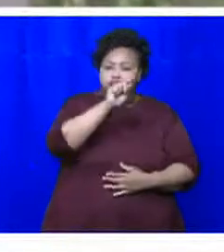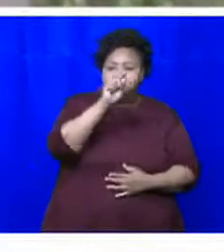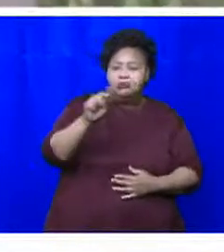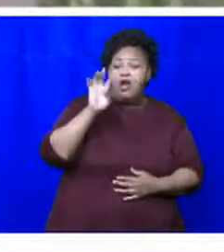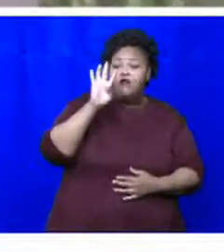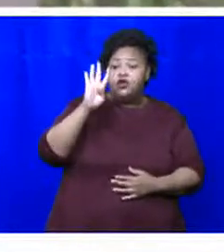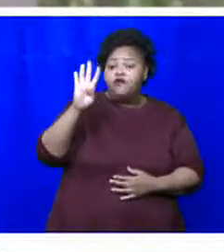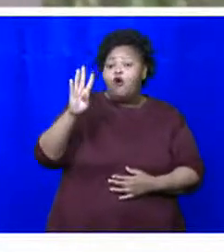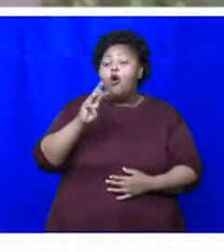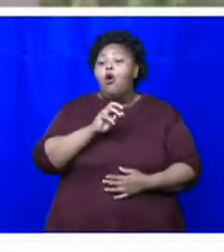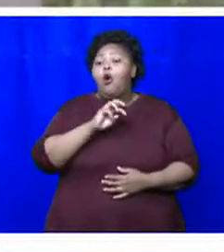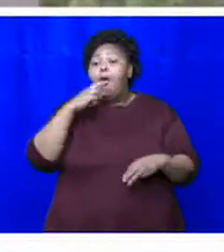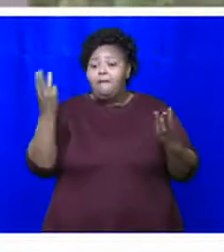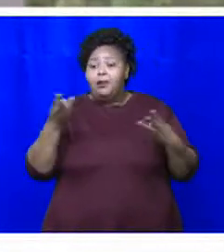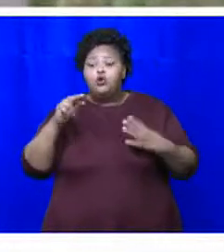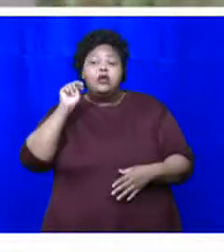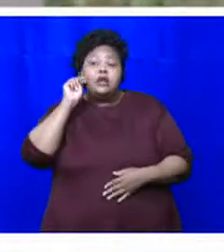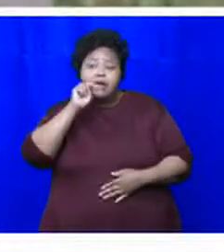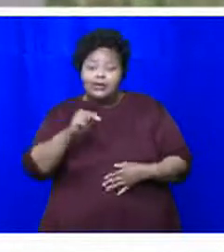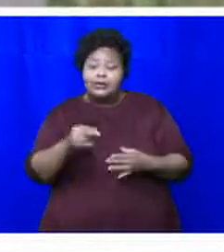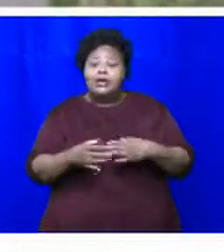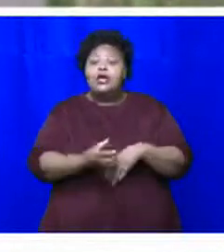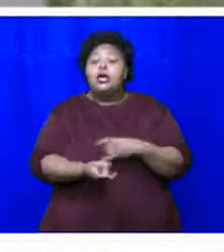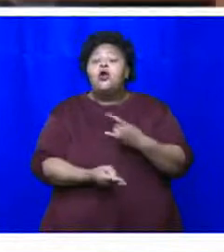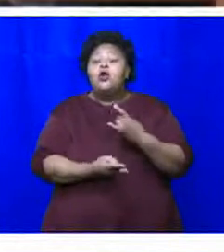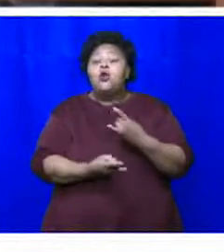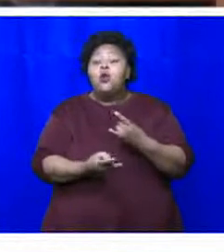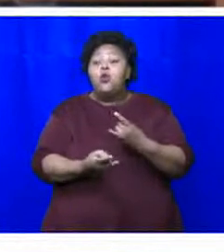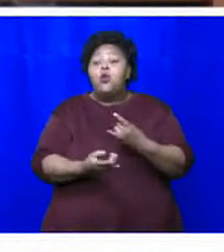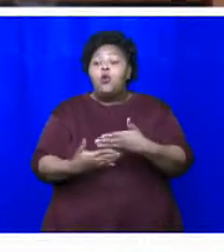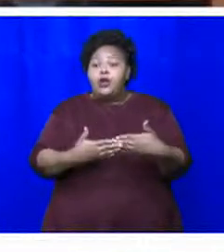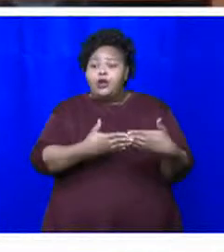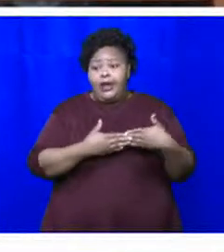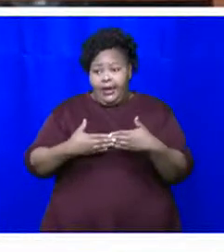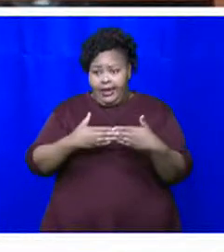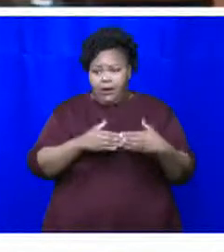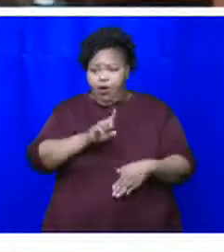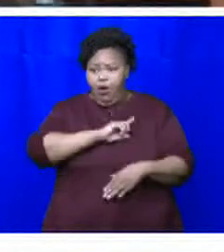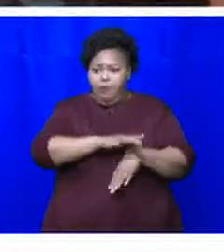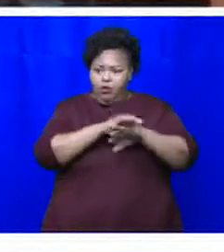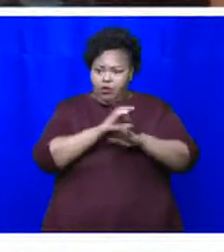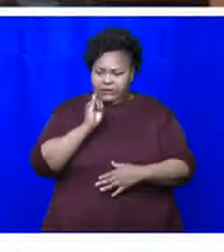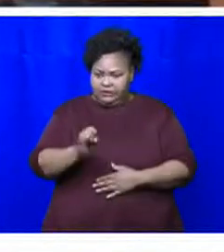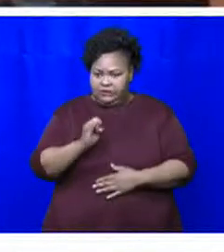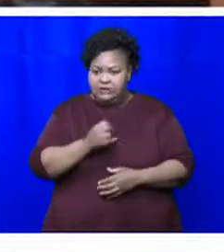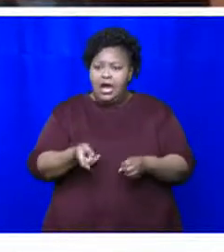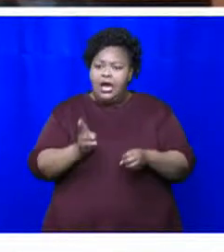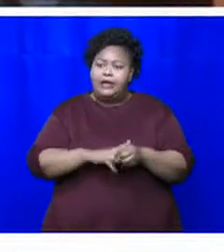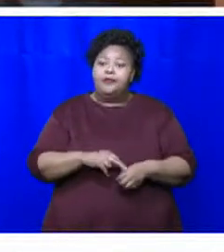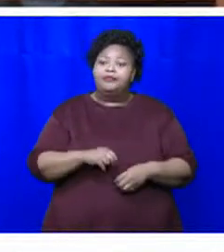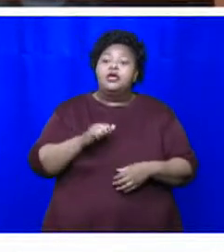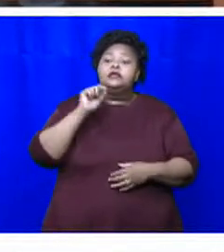and 78% of these are in the low and middle income countries like Eswatini.